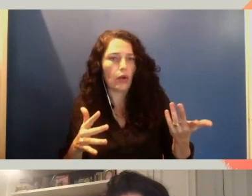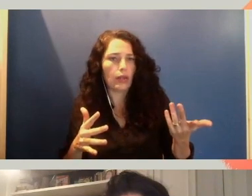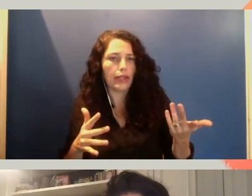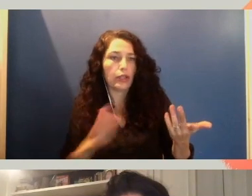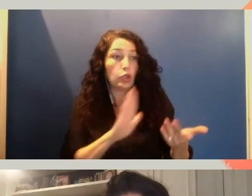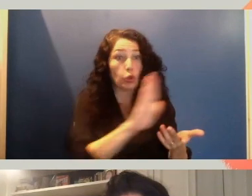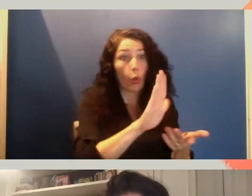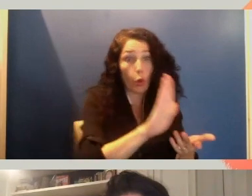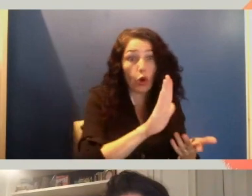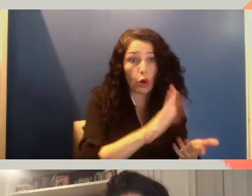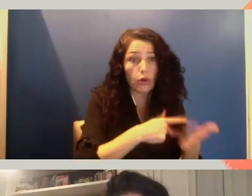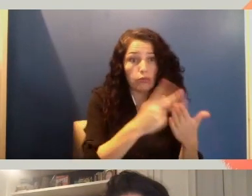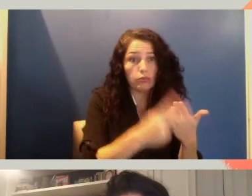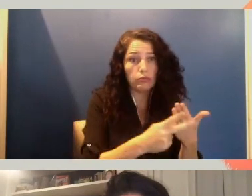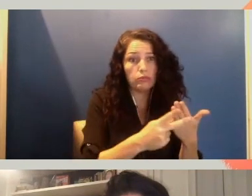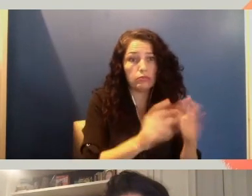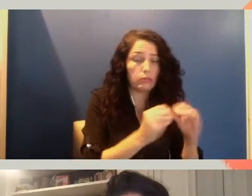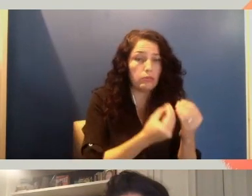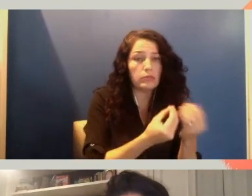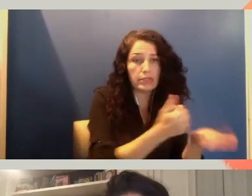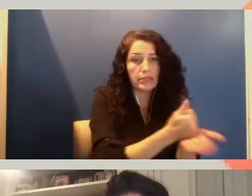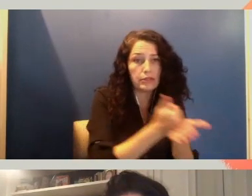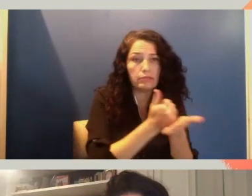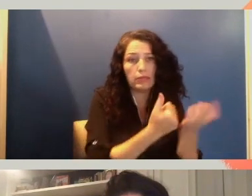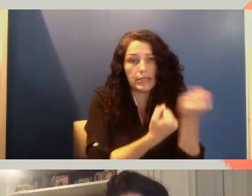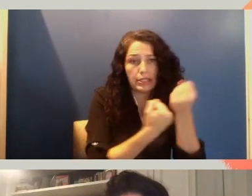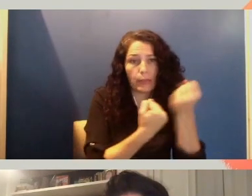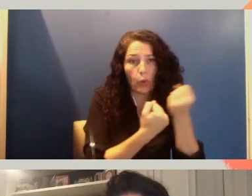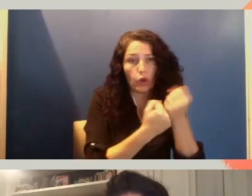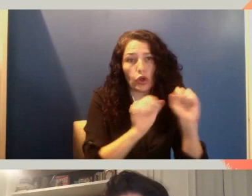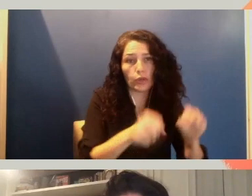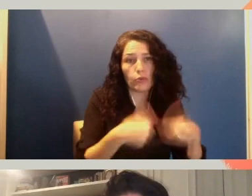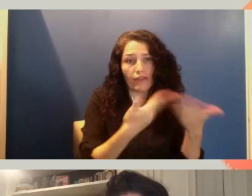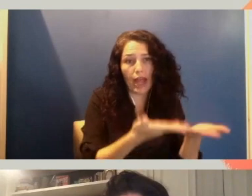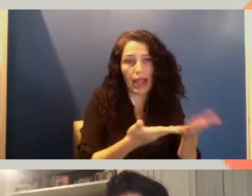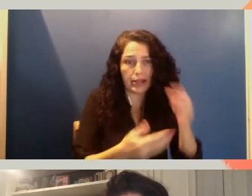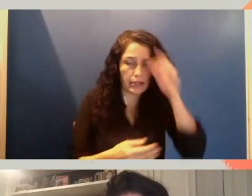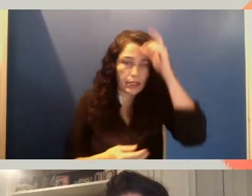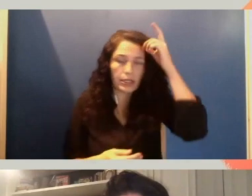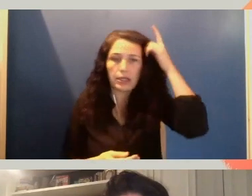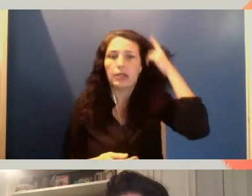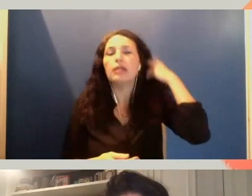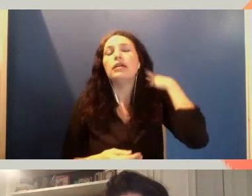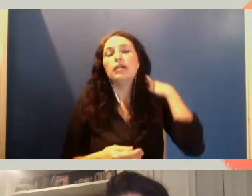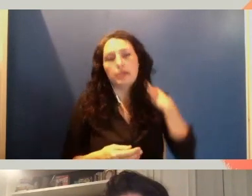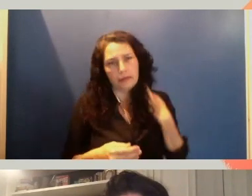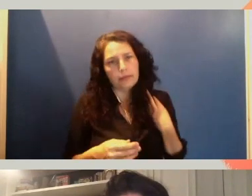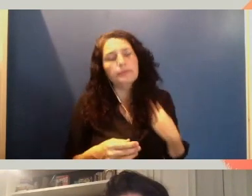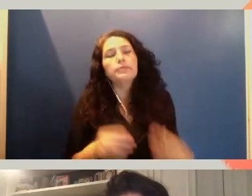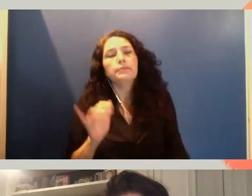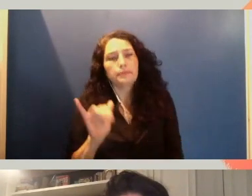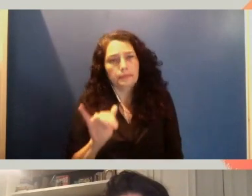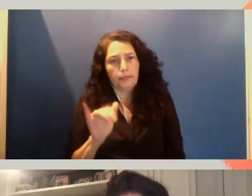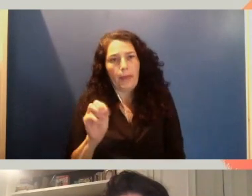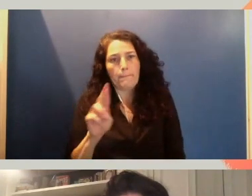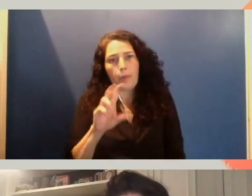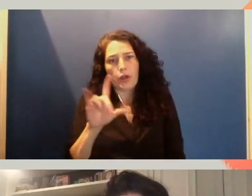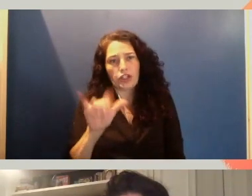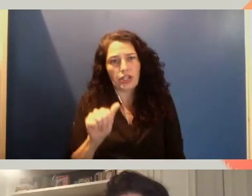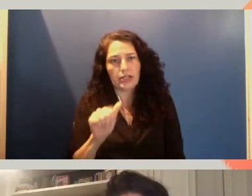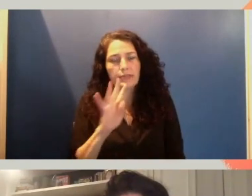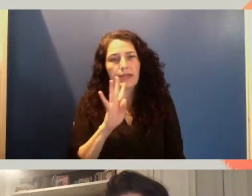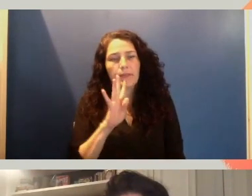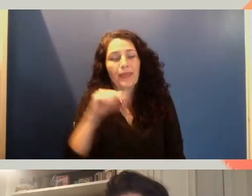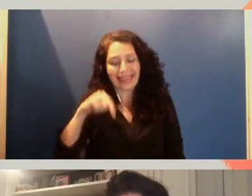provide? Yeah, I mean, I think, you know, we do have, we just this year in the middle of the